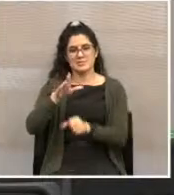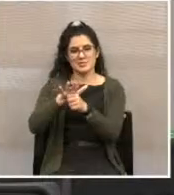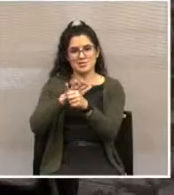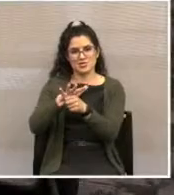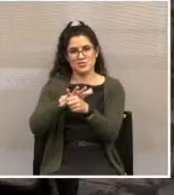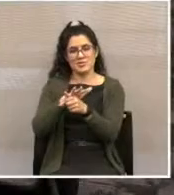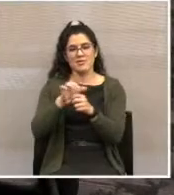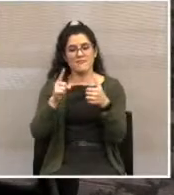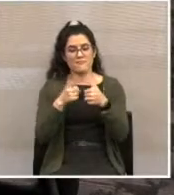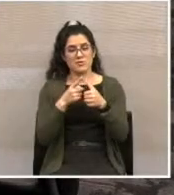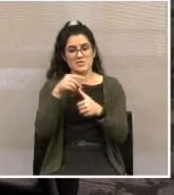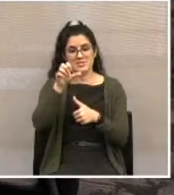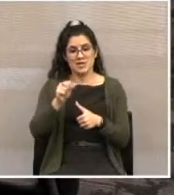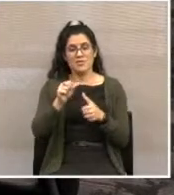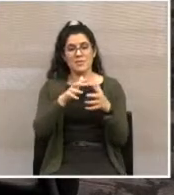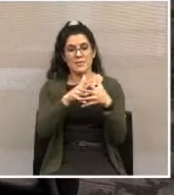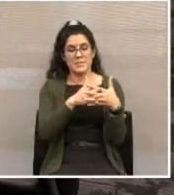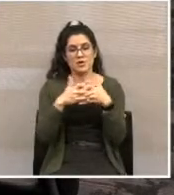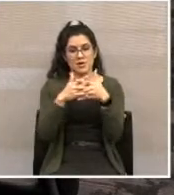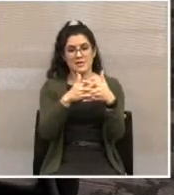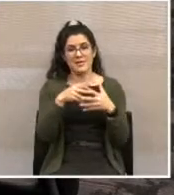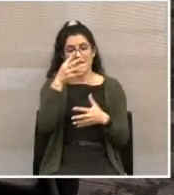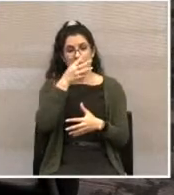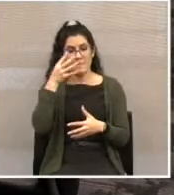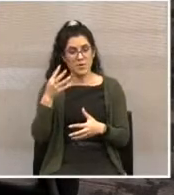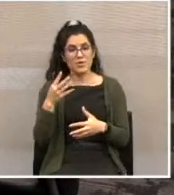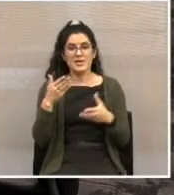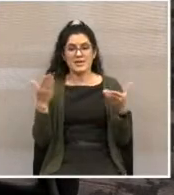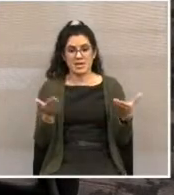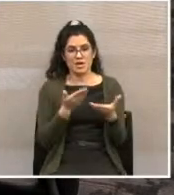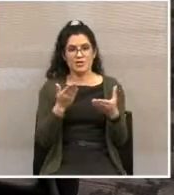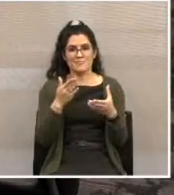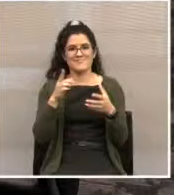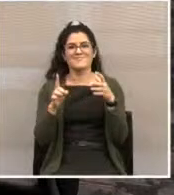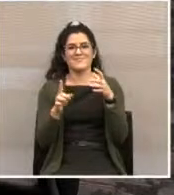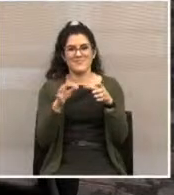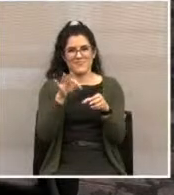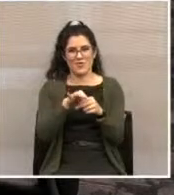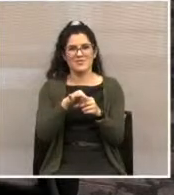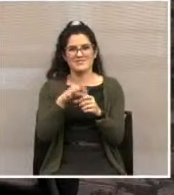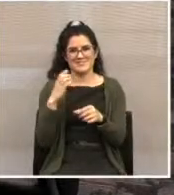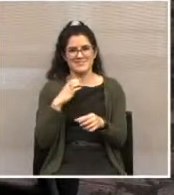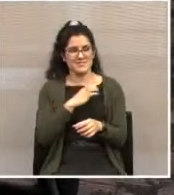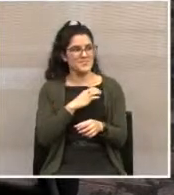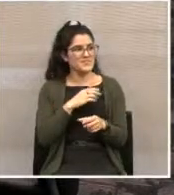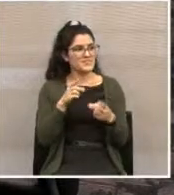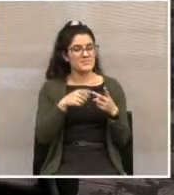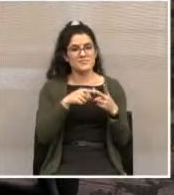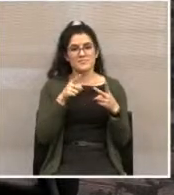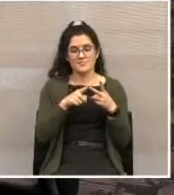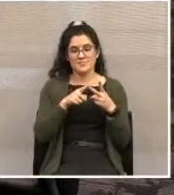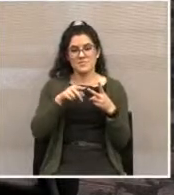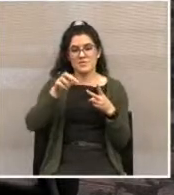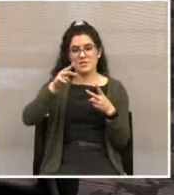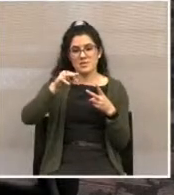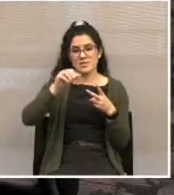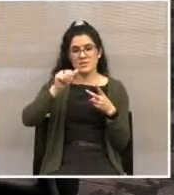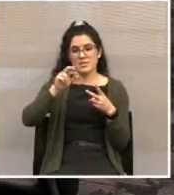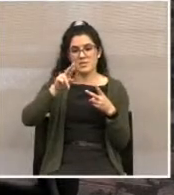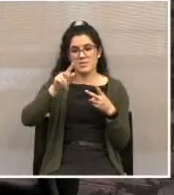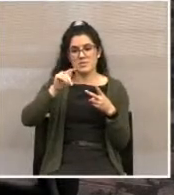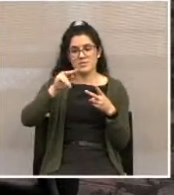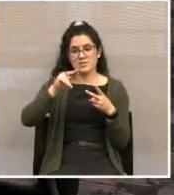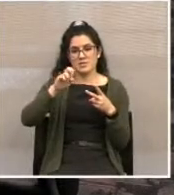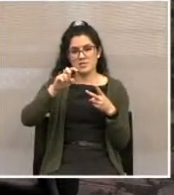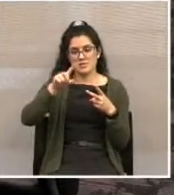the first South American-born immigrant ever elected to Congress. Next is Raul Martinez, is the former mayor of the